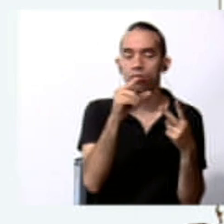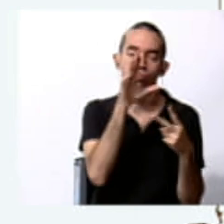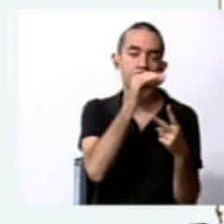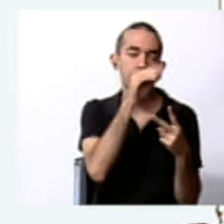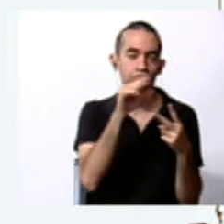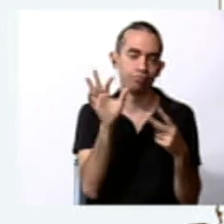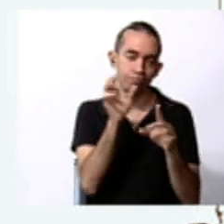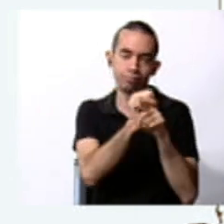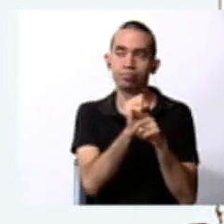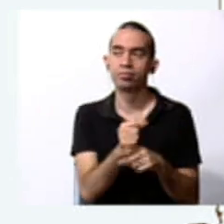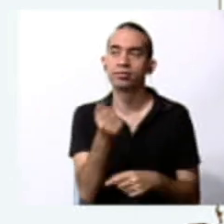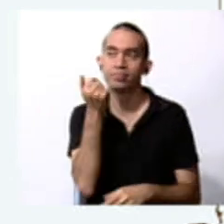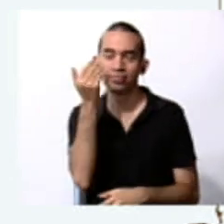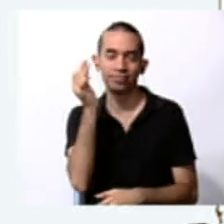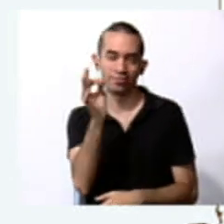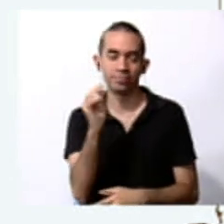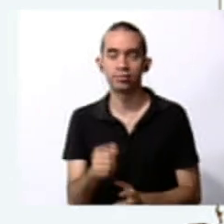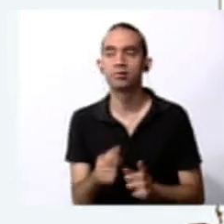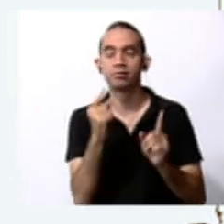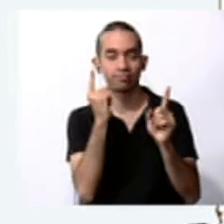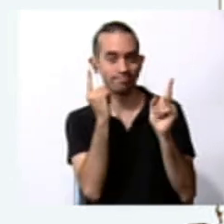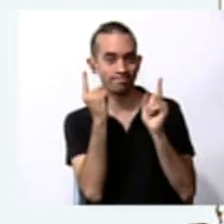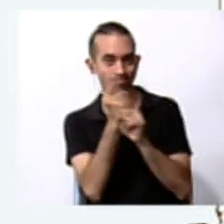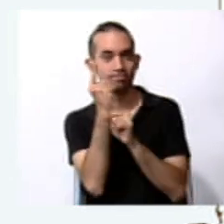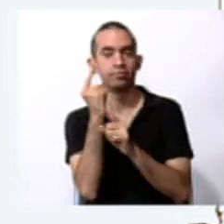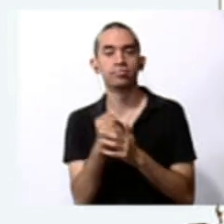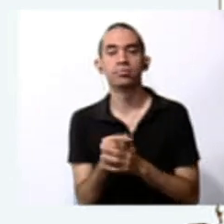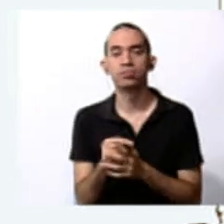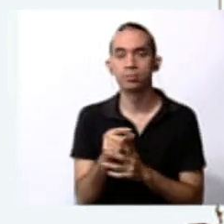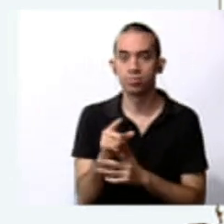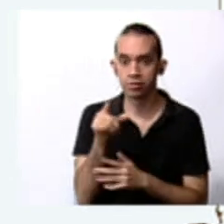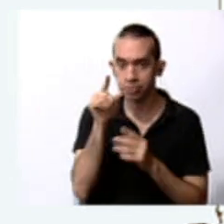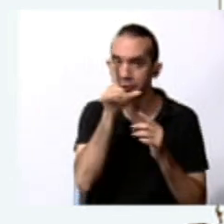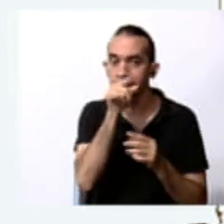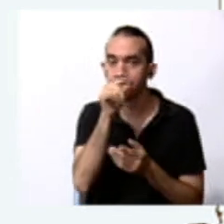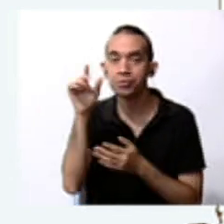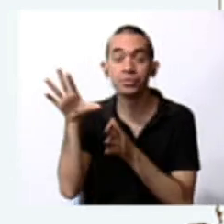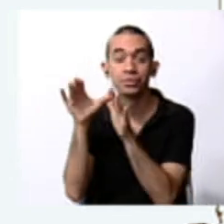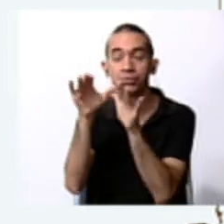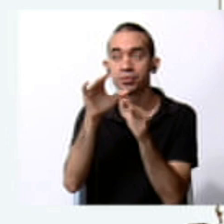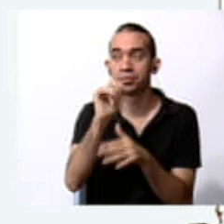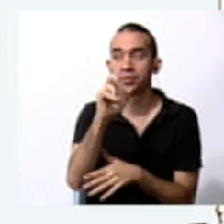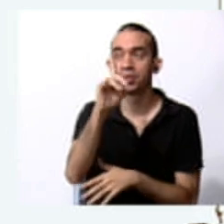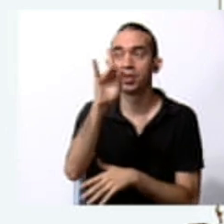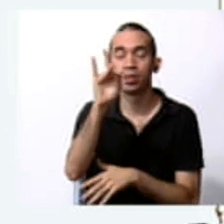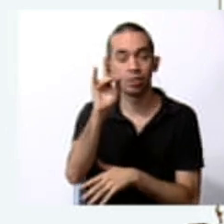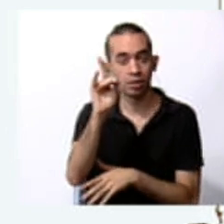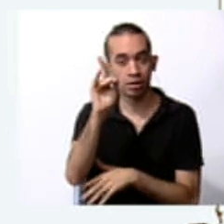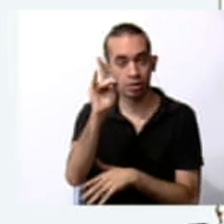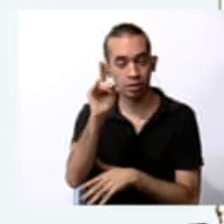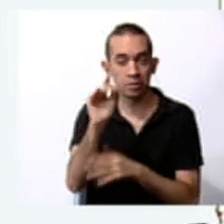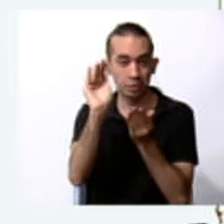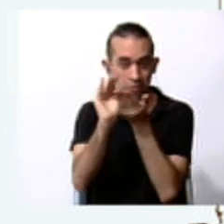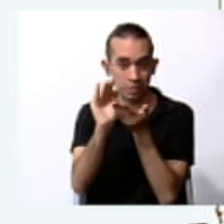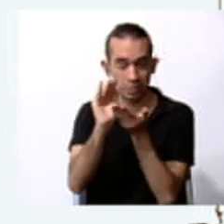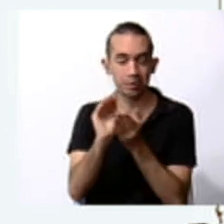Very good. Nice job. And also a bird. Yeah, we have a birdie, little